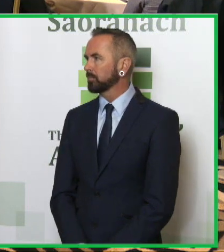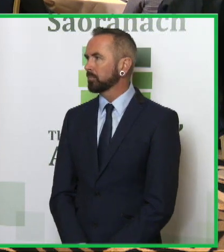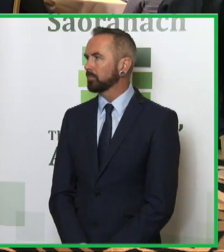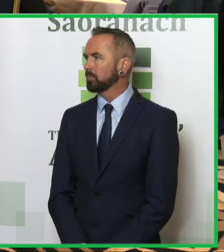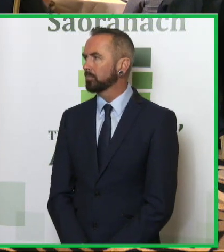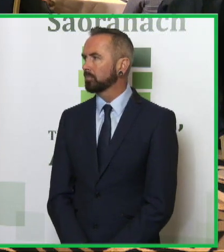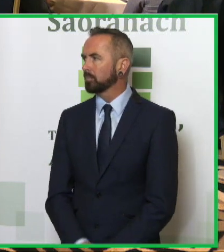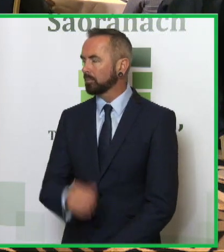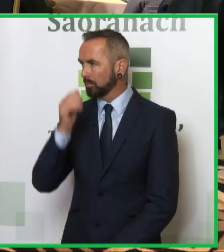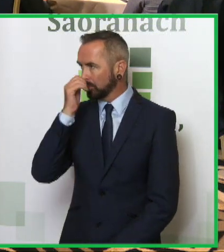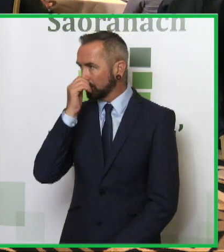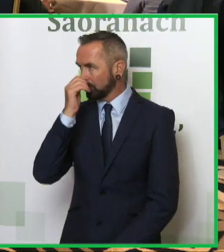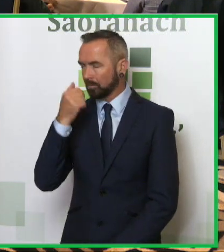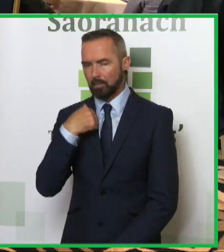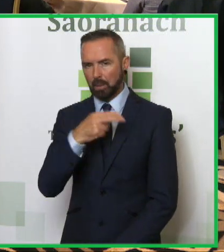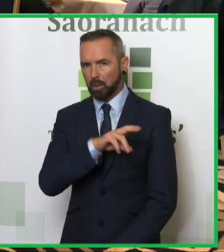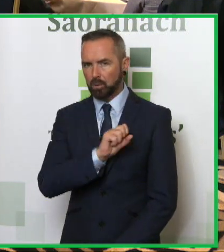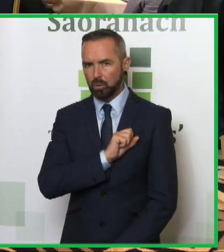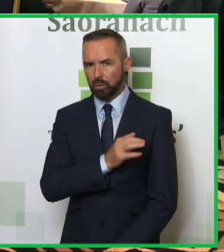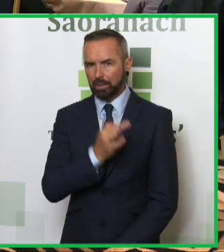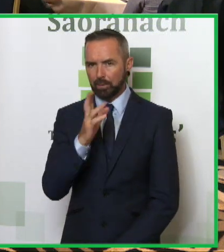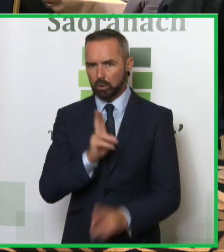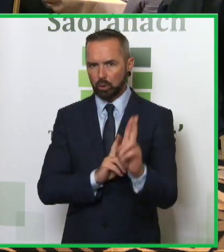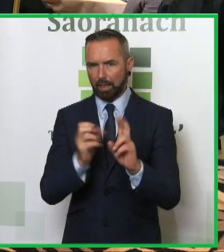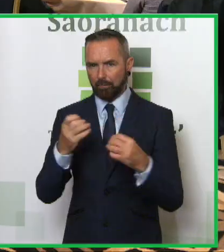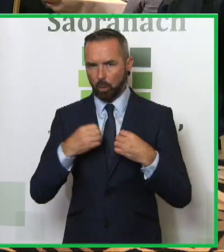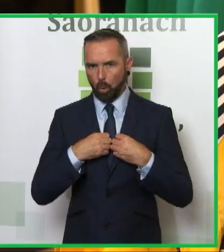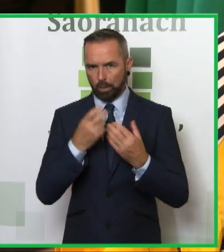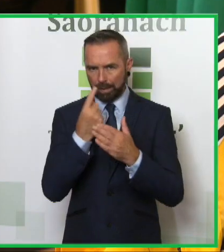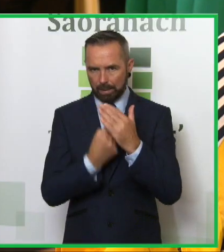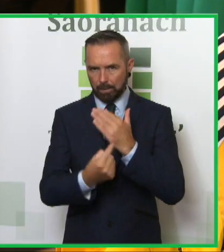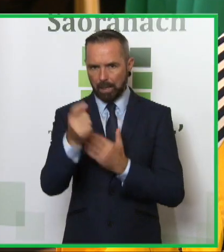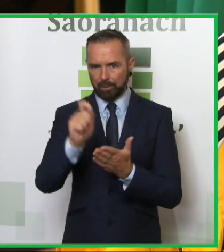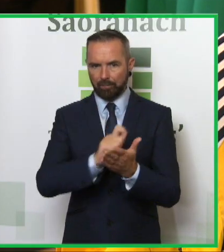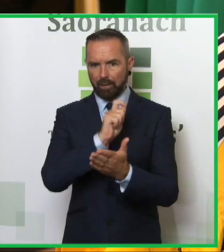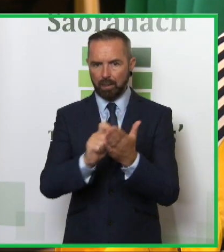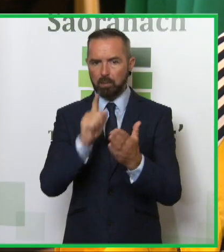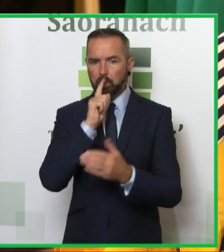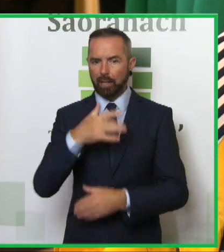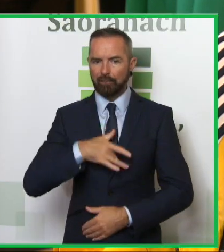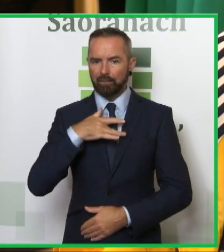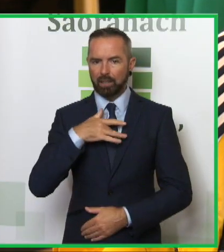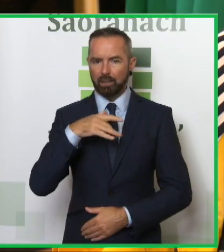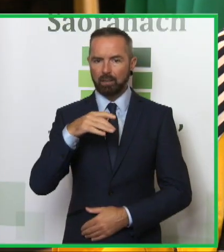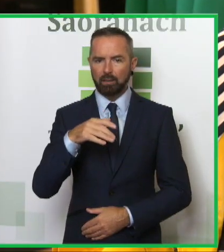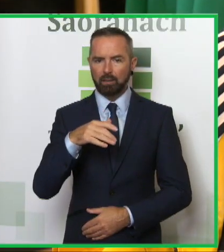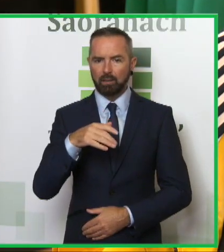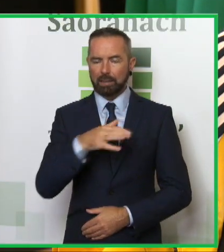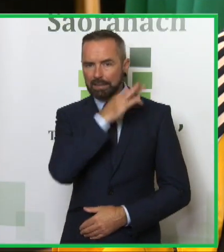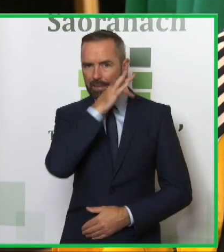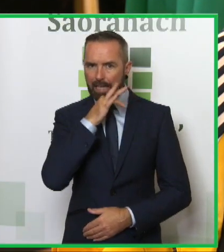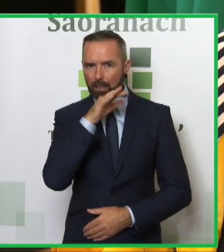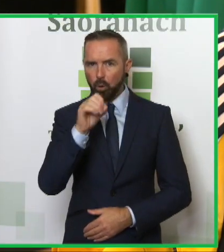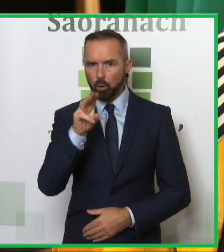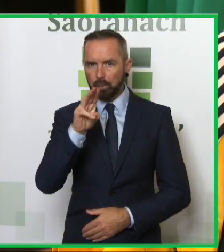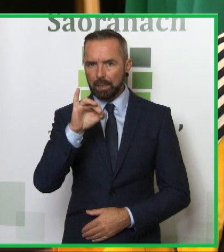Yeah, I'm not exactly sure if this should receive its own independent ballot, but I do feel like synthetic opiates and other synthetic